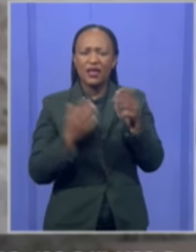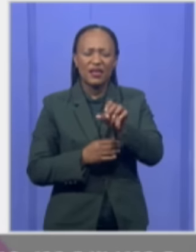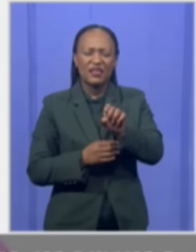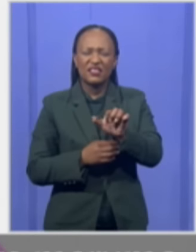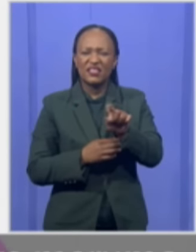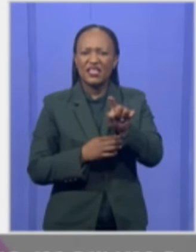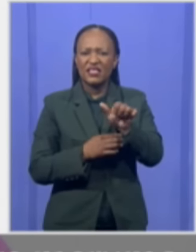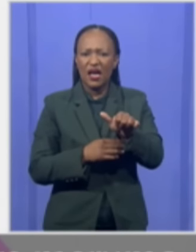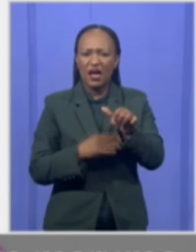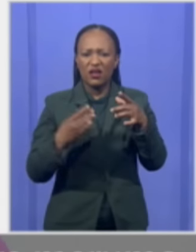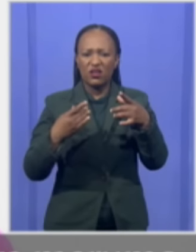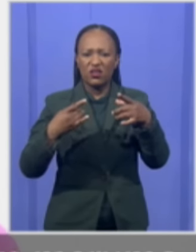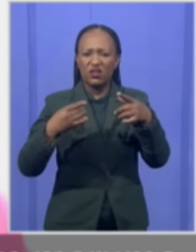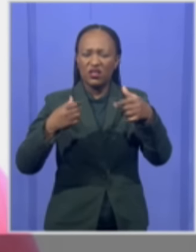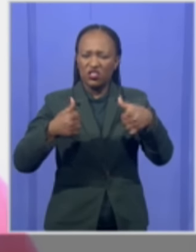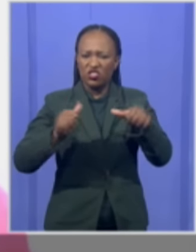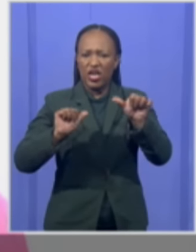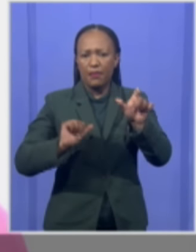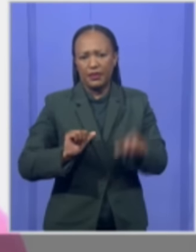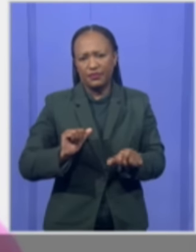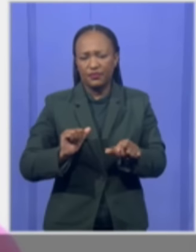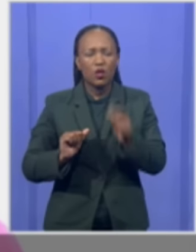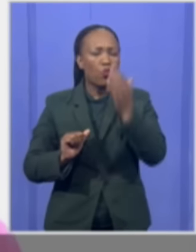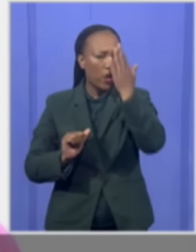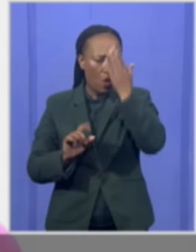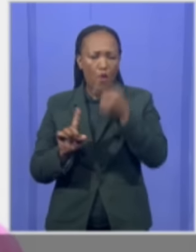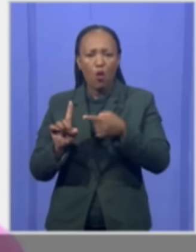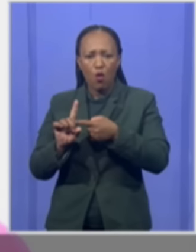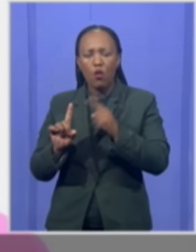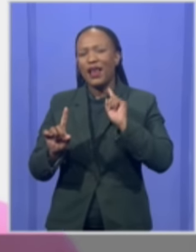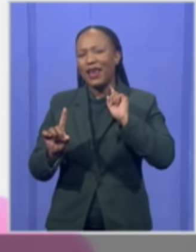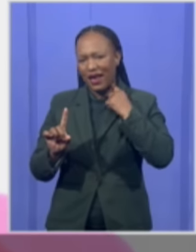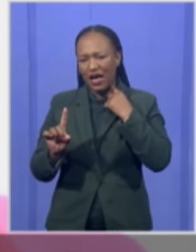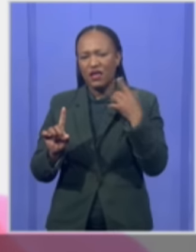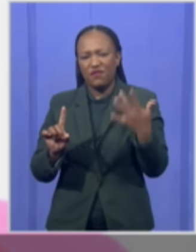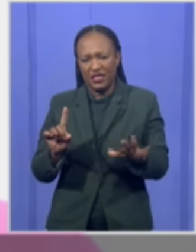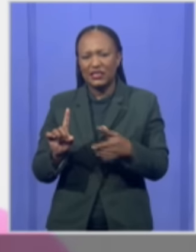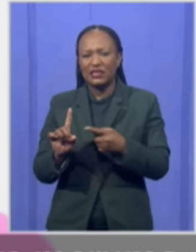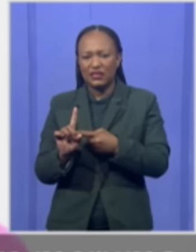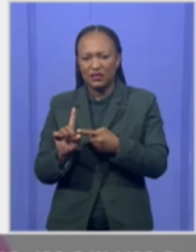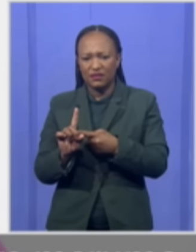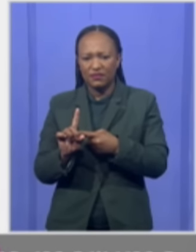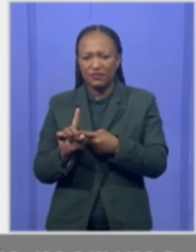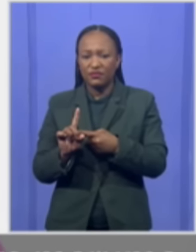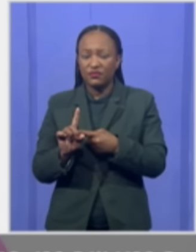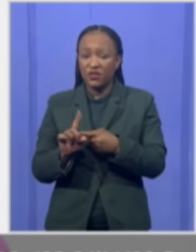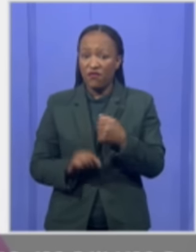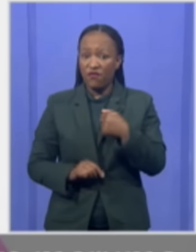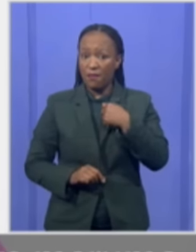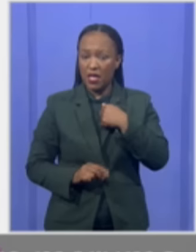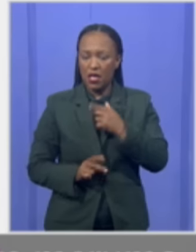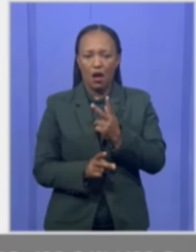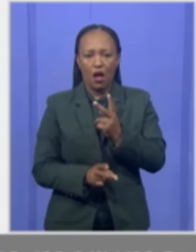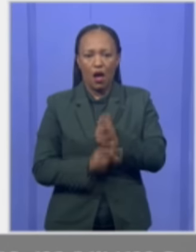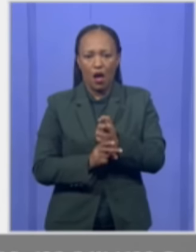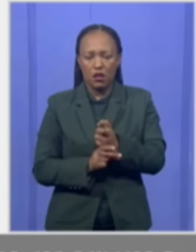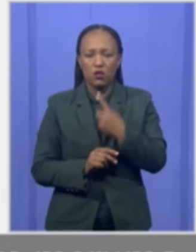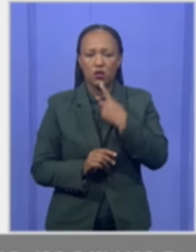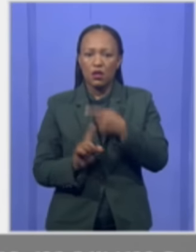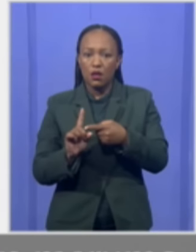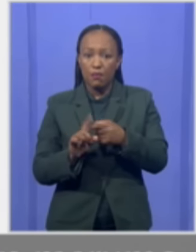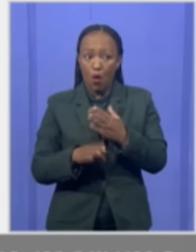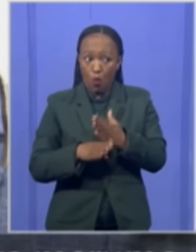chairs. We know that she lied. There's no question in that. But we also need to understand, it's very hard for me to believe that Nobuhle Nkabane